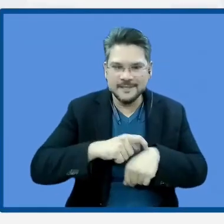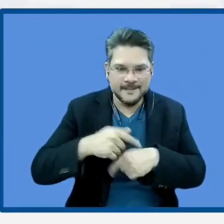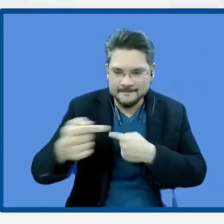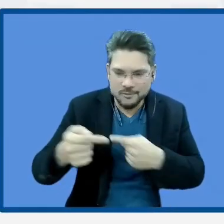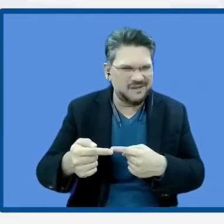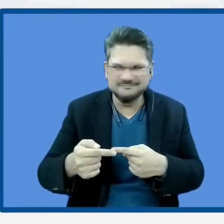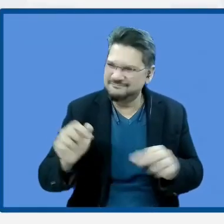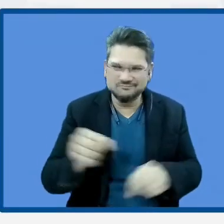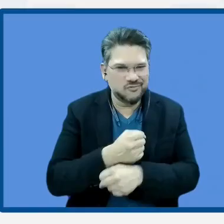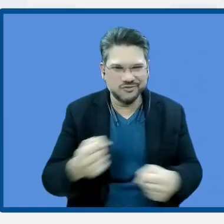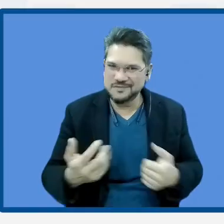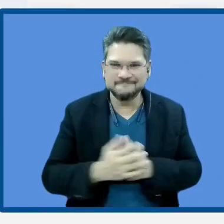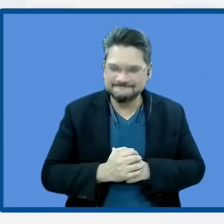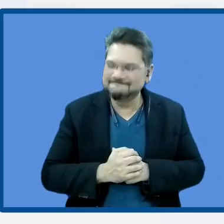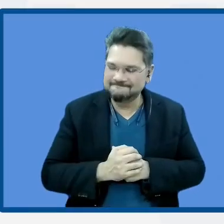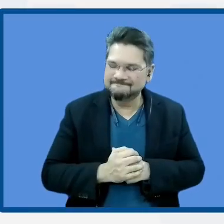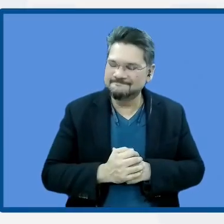Thank you, Alan. Alice?